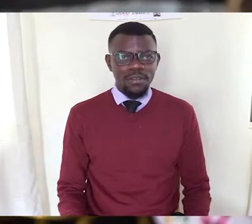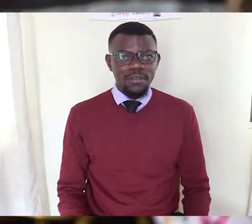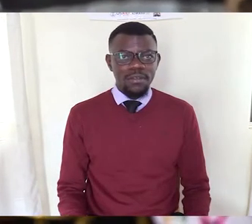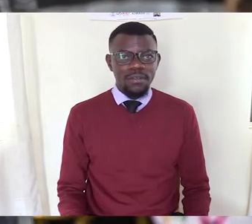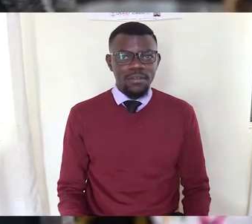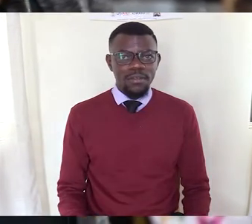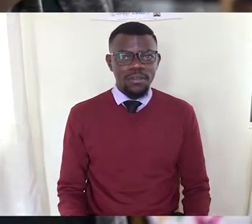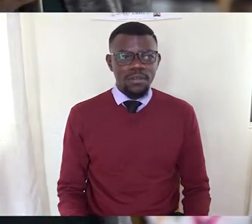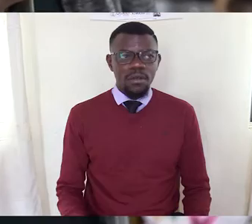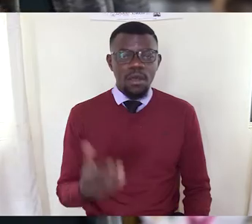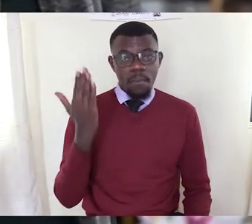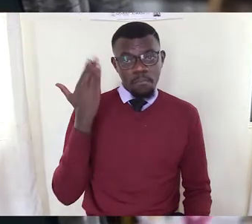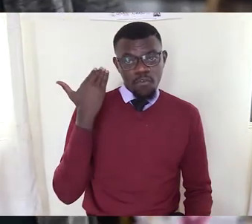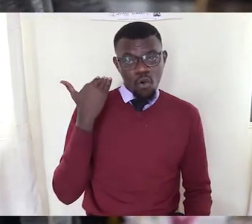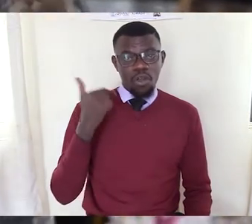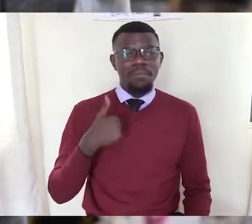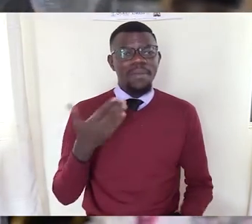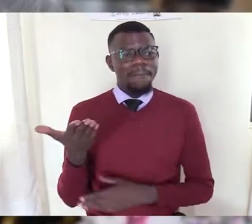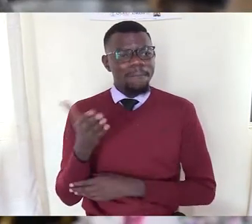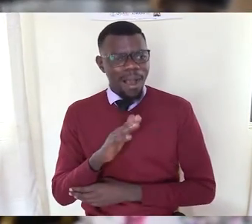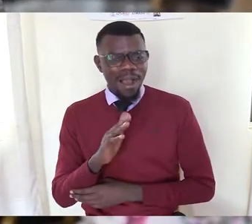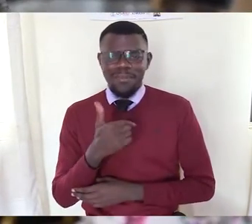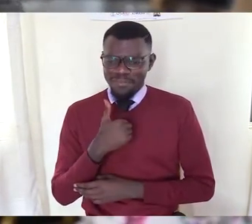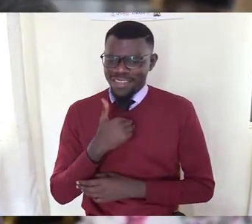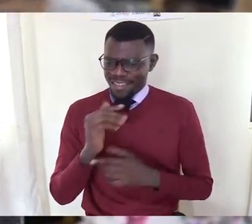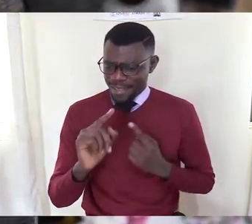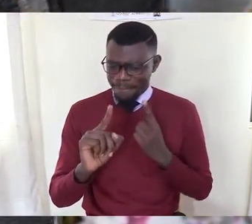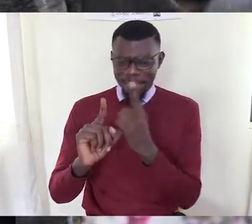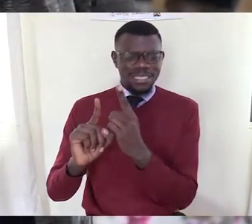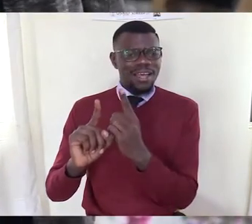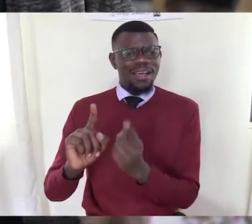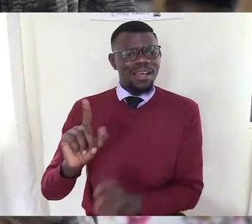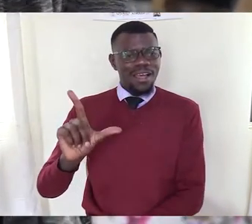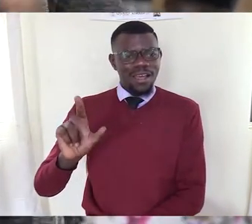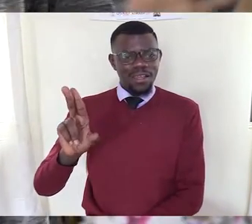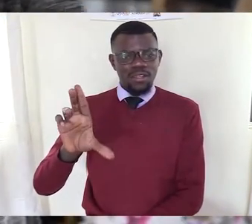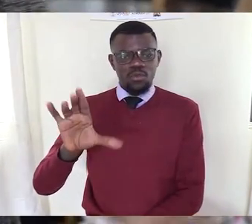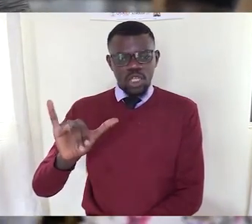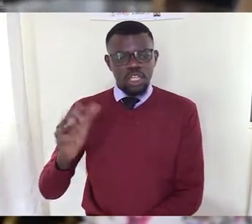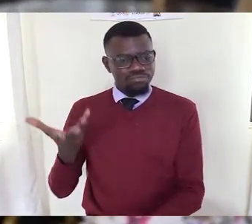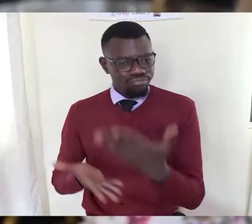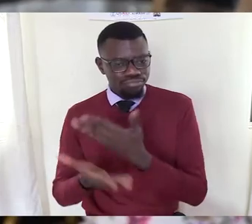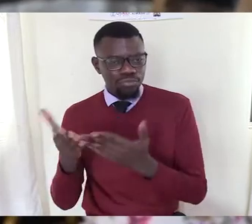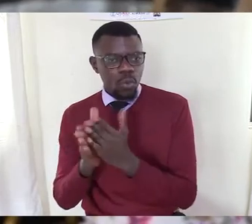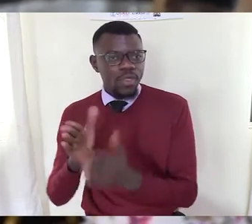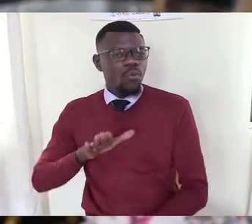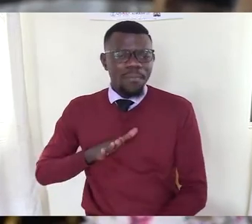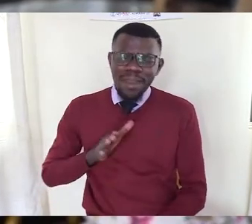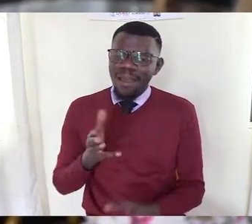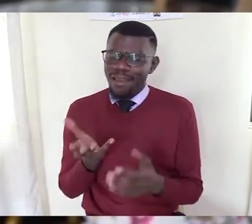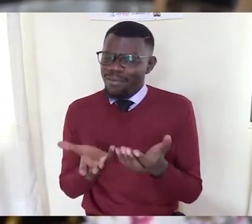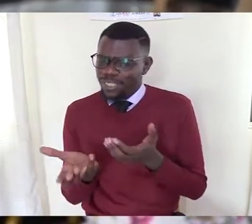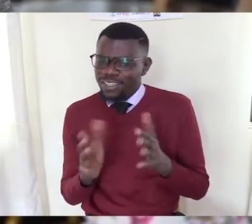And when I went back again, I met Lucy, and we were having a discussion with the women. How are we doing? How is